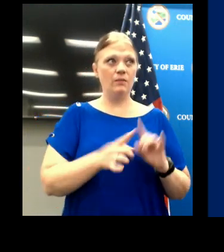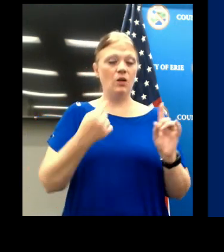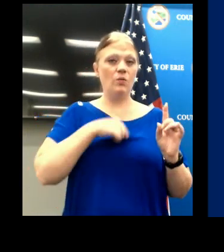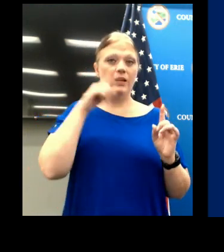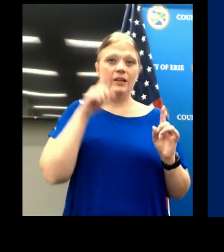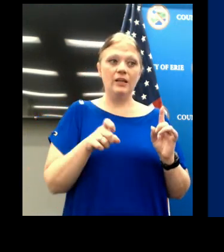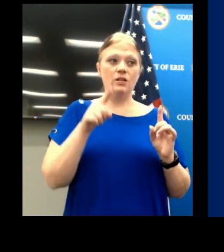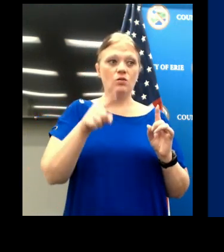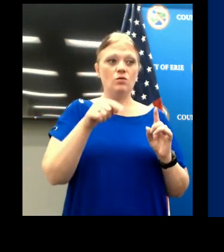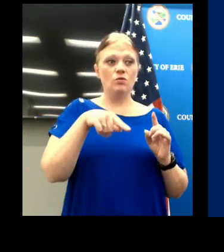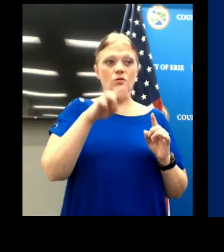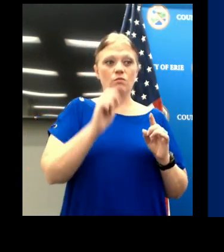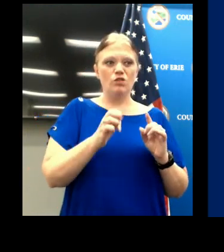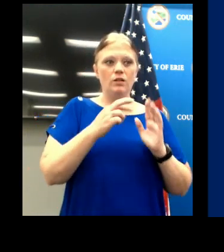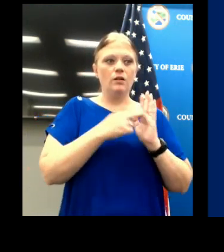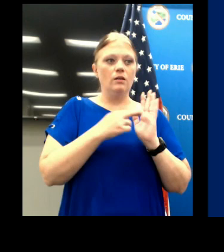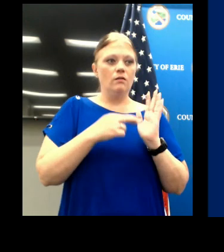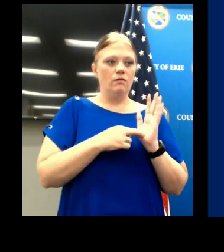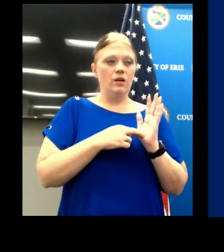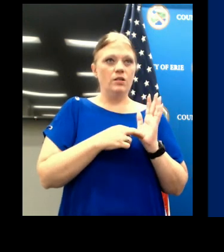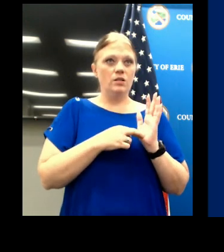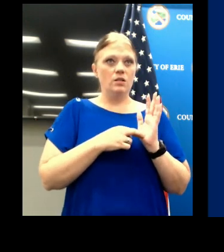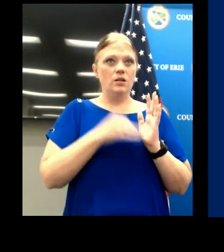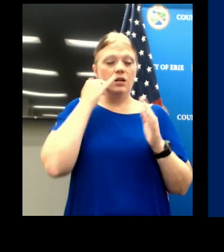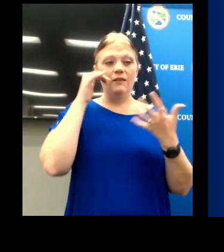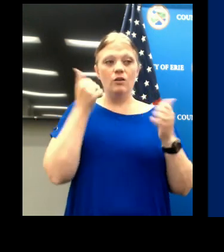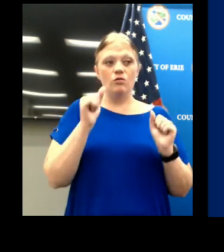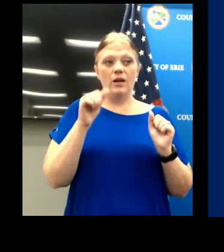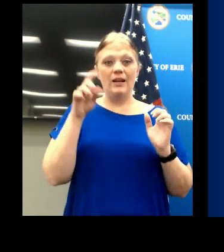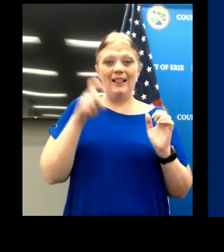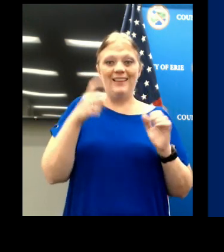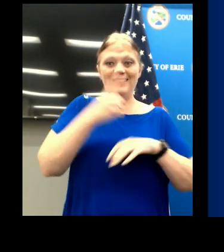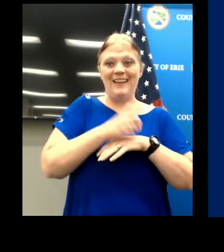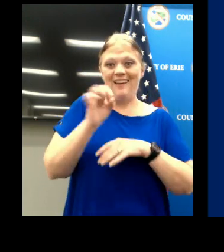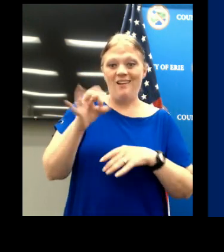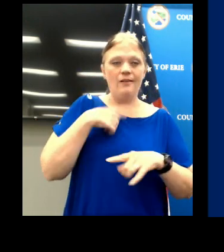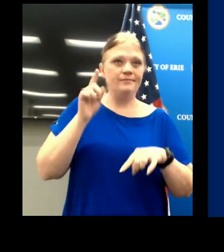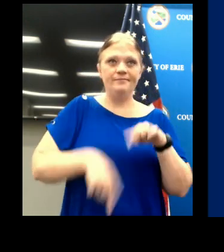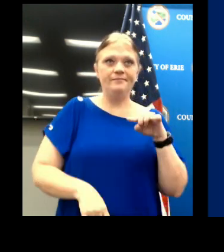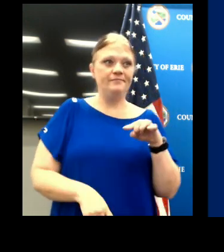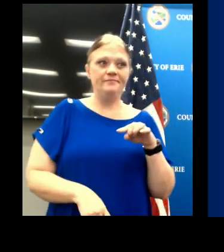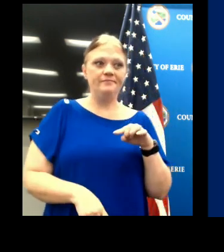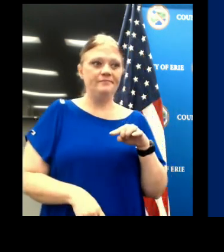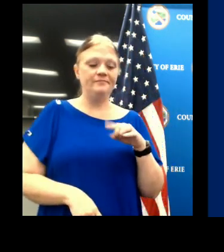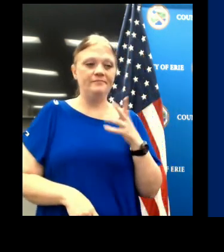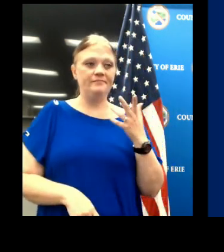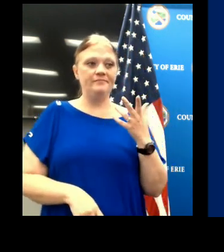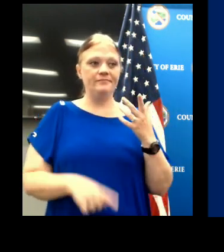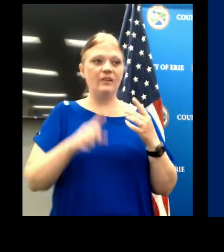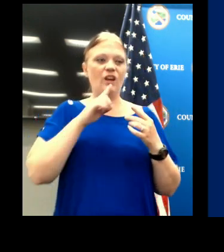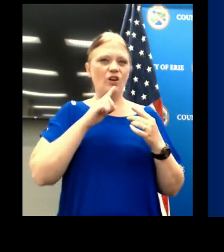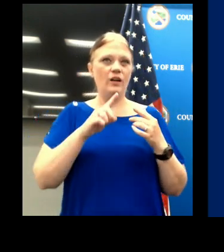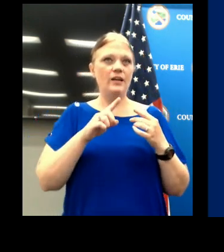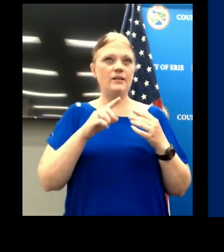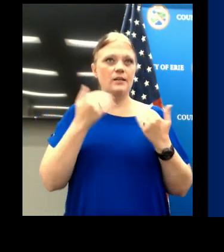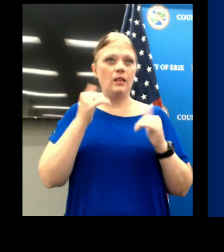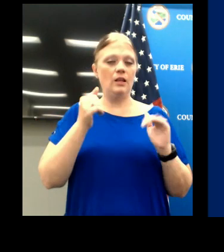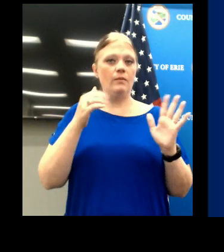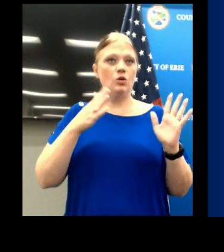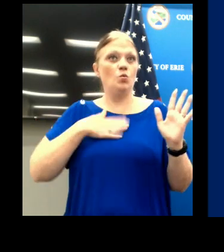to pre-register. If you try to click on the day of, you're not going to get it. And to my knowledge, there is a limit. So